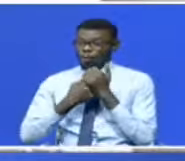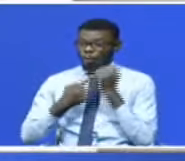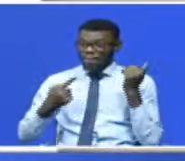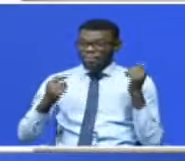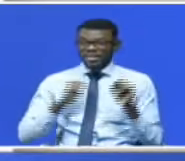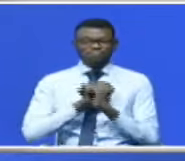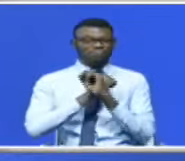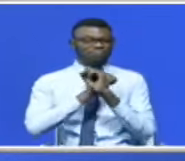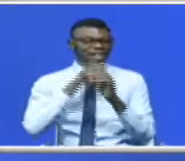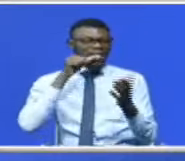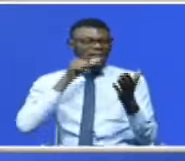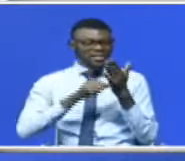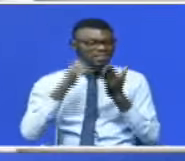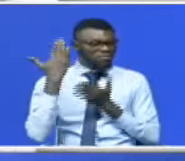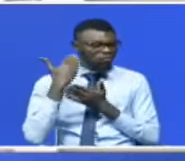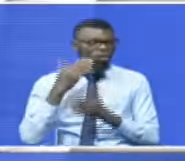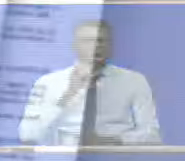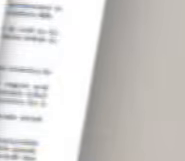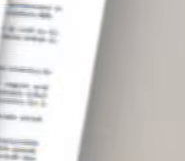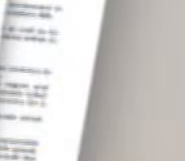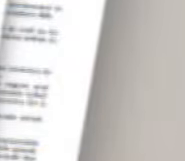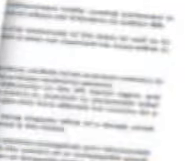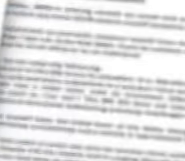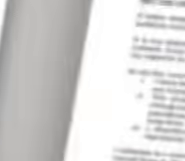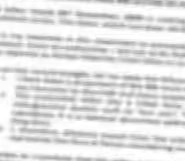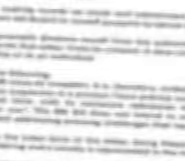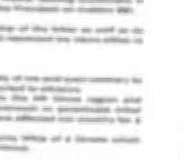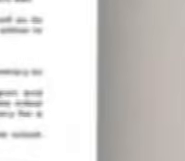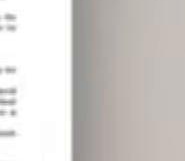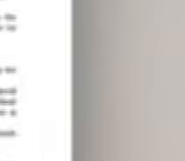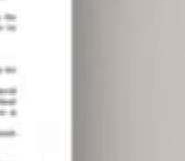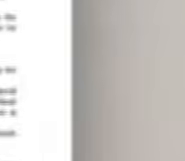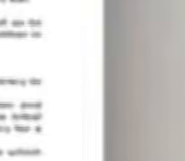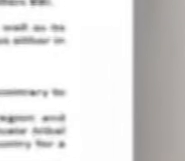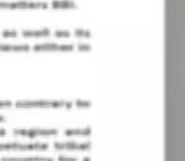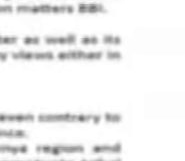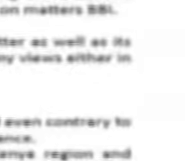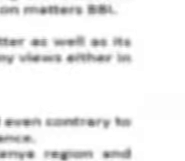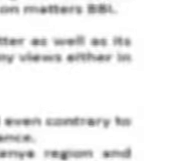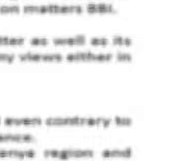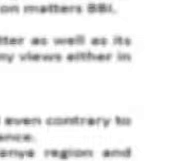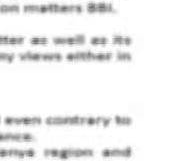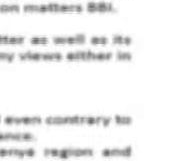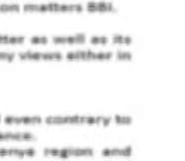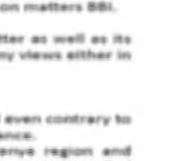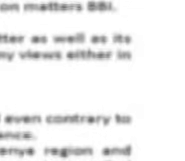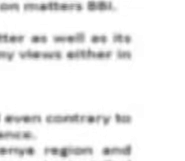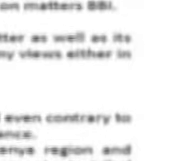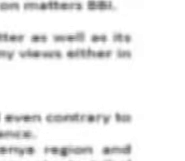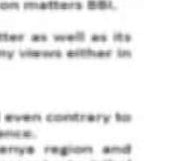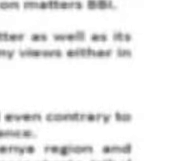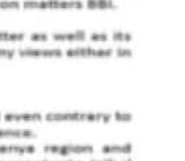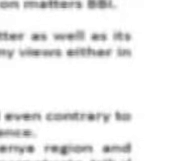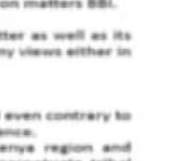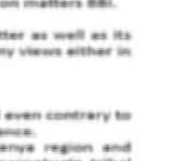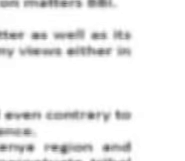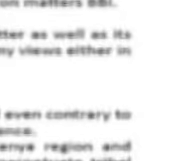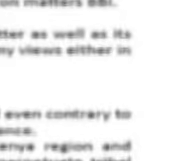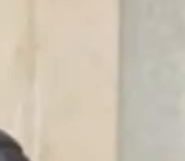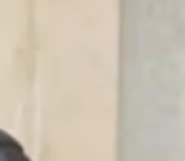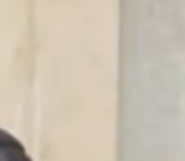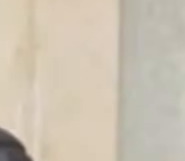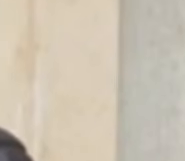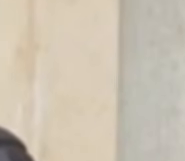Uhuru Kenyatta, complaining about the unpopularity of the Building Bridges Initiative referendum push. We came